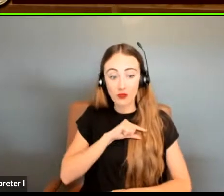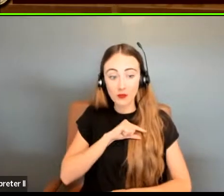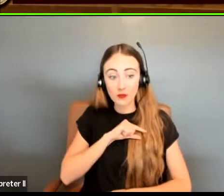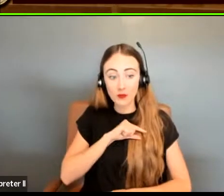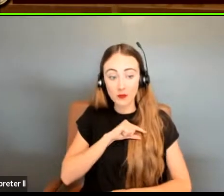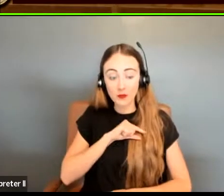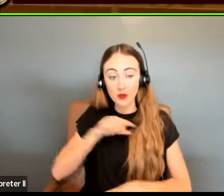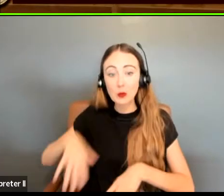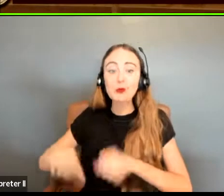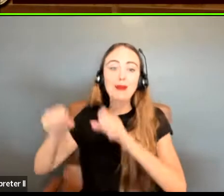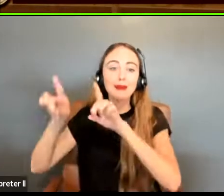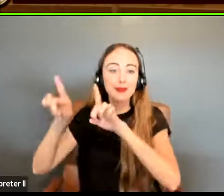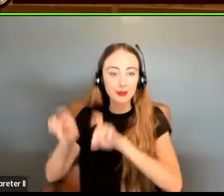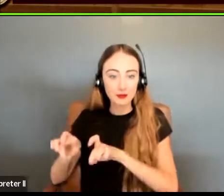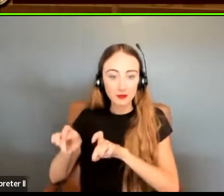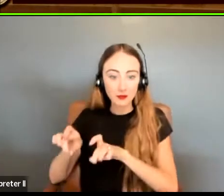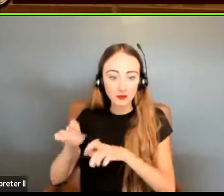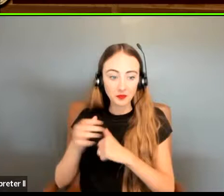take the exams.